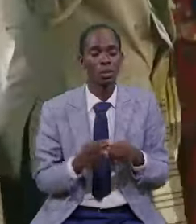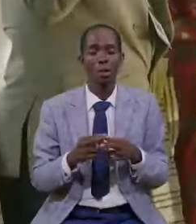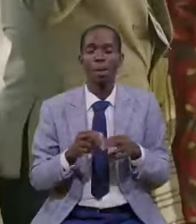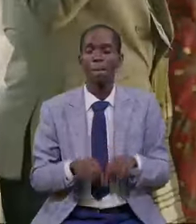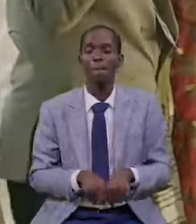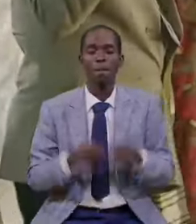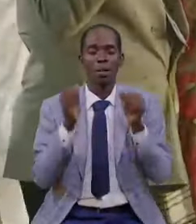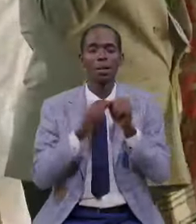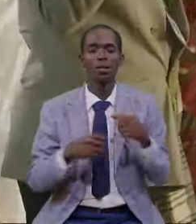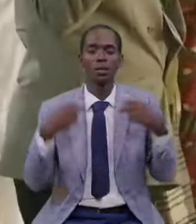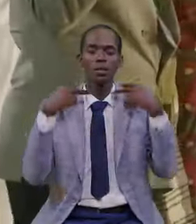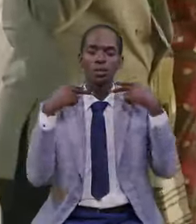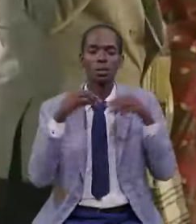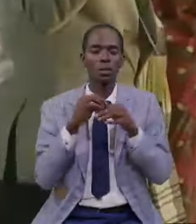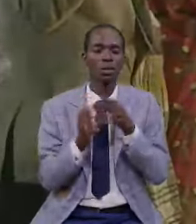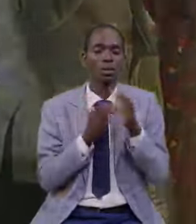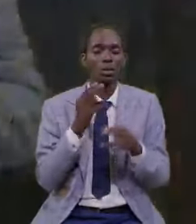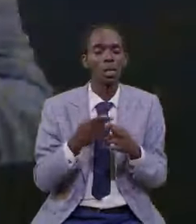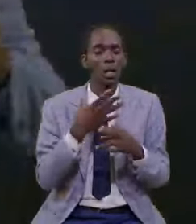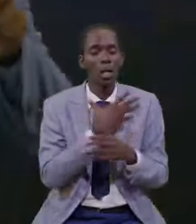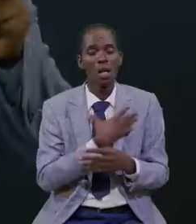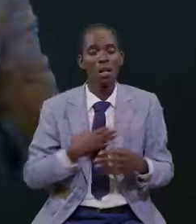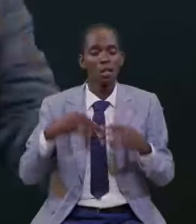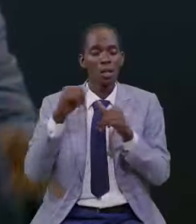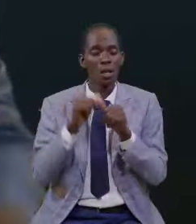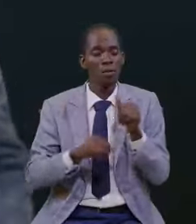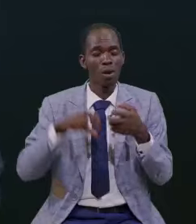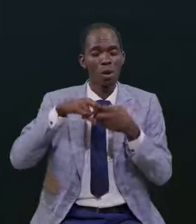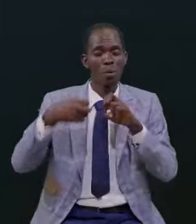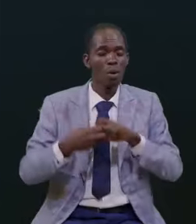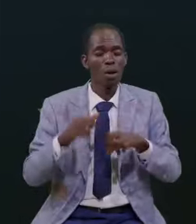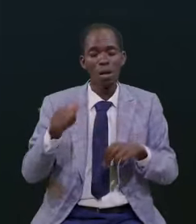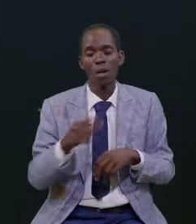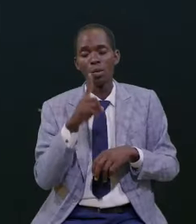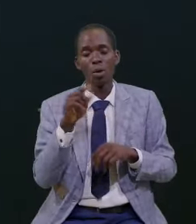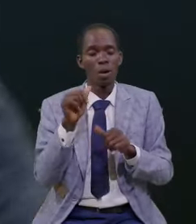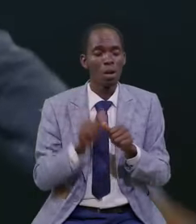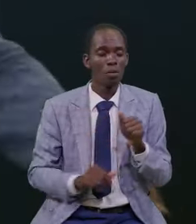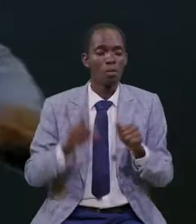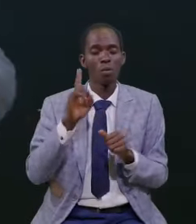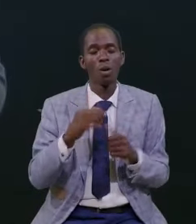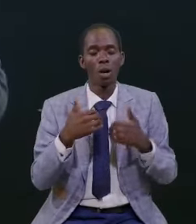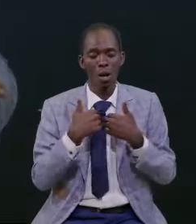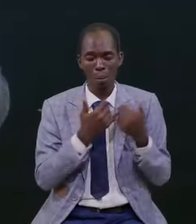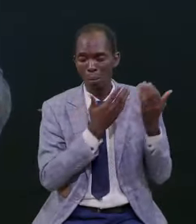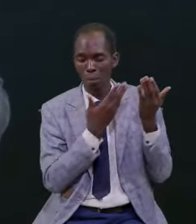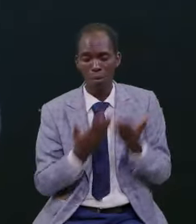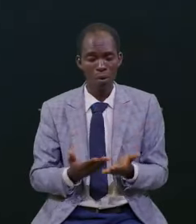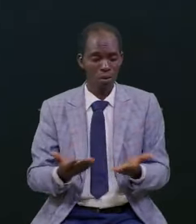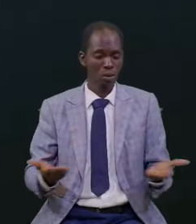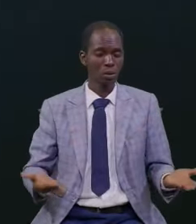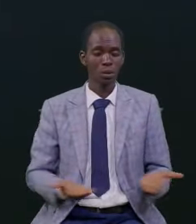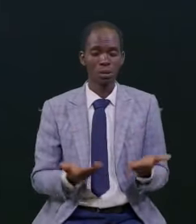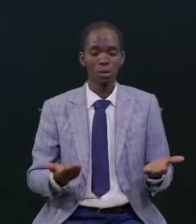yoke and every problem anyone, everyone has brought here. Dissolve